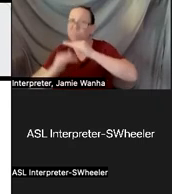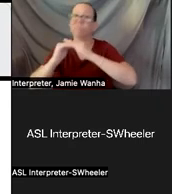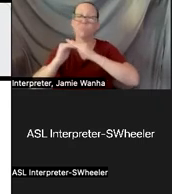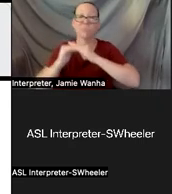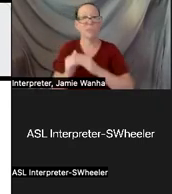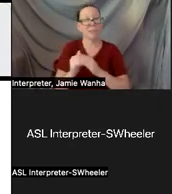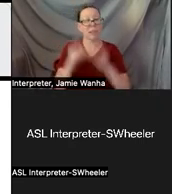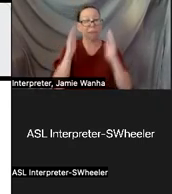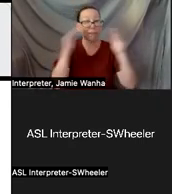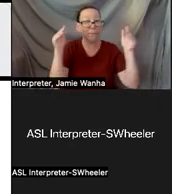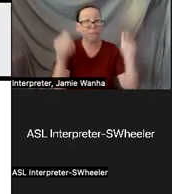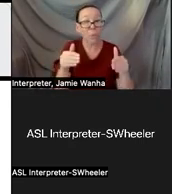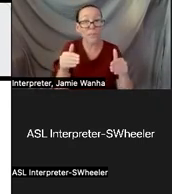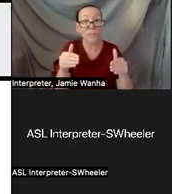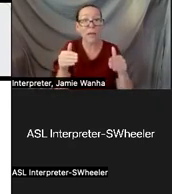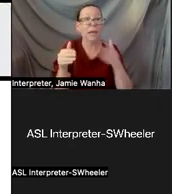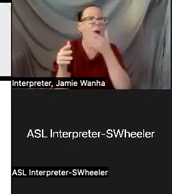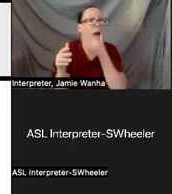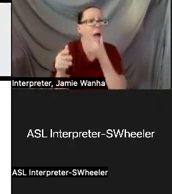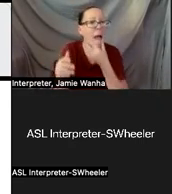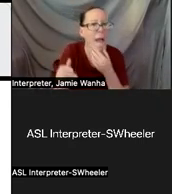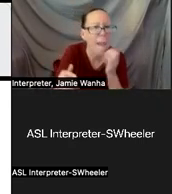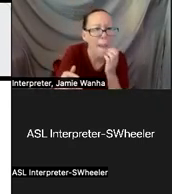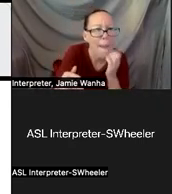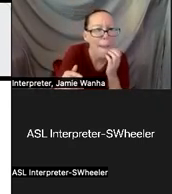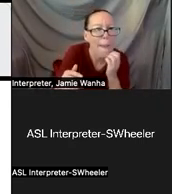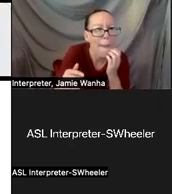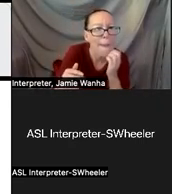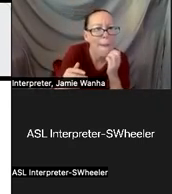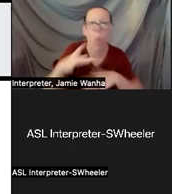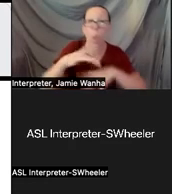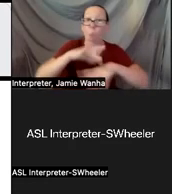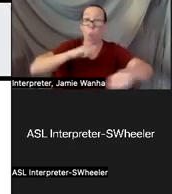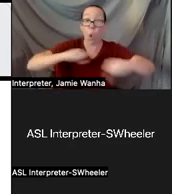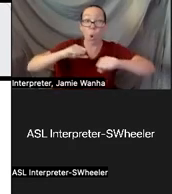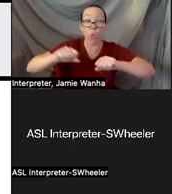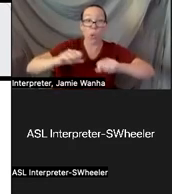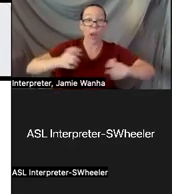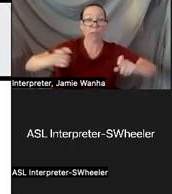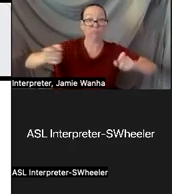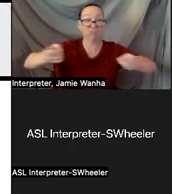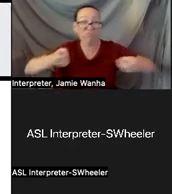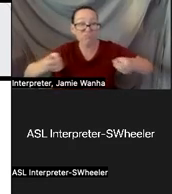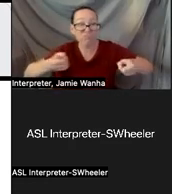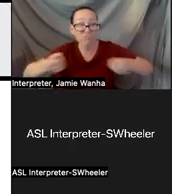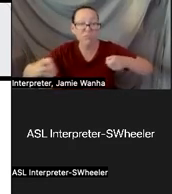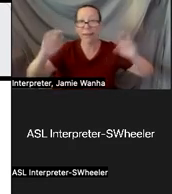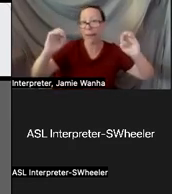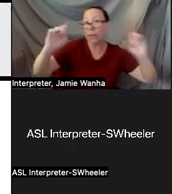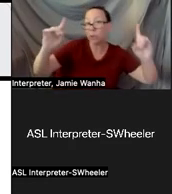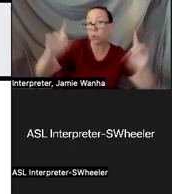education. The current webpage that's put in the chat isn't updated for the 2023 program yet, but you can see kind of the basic